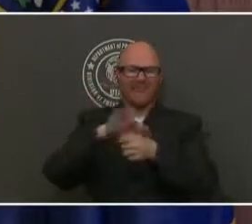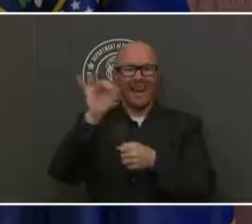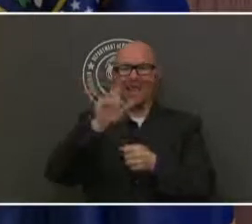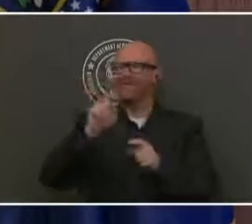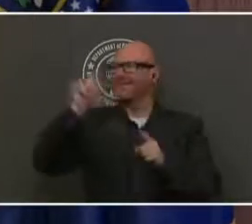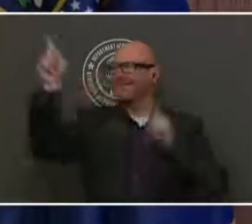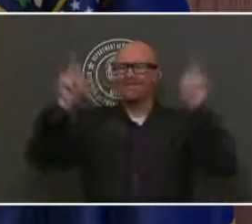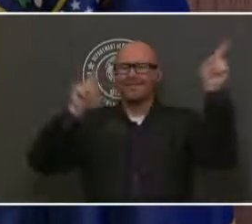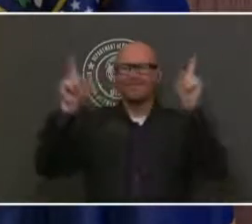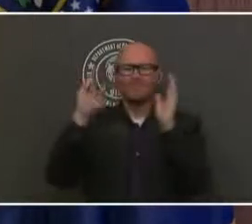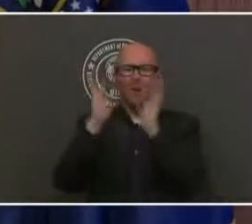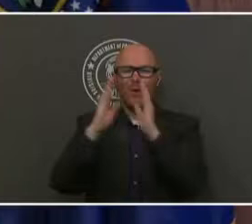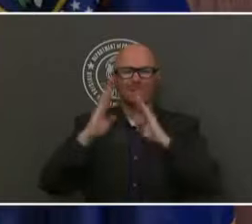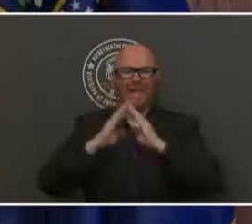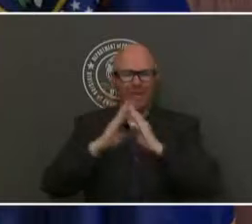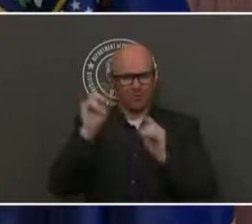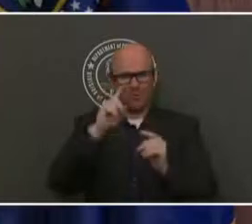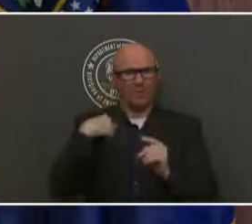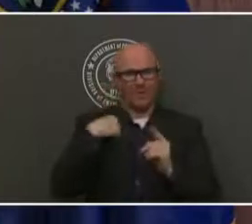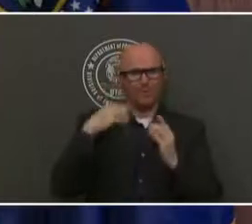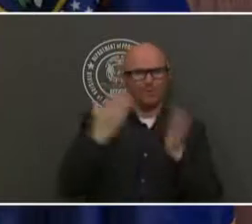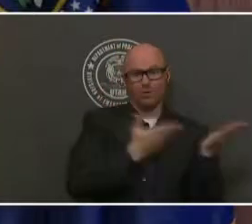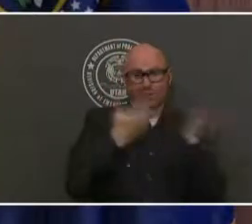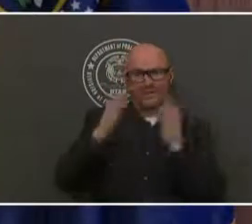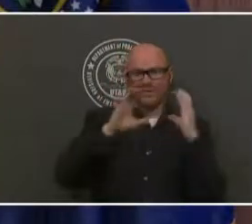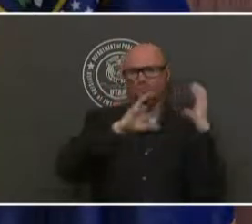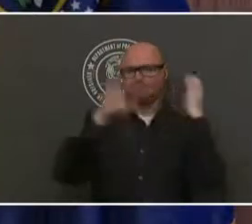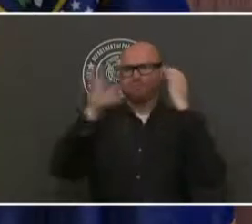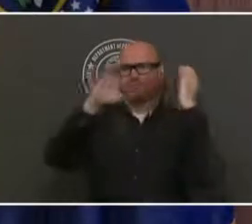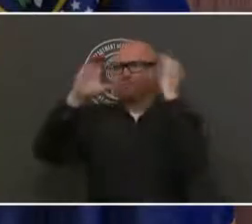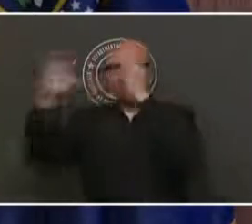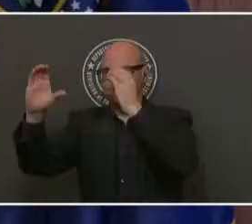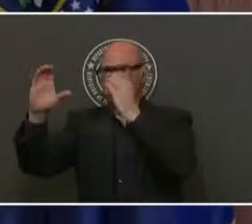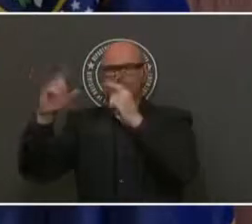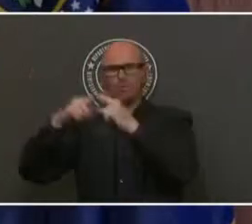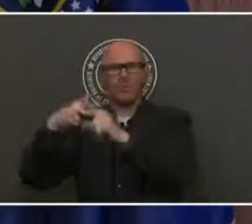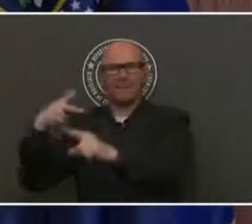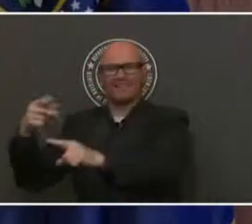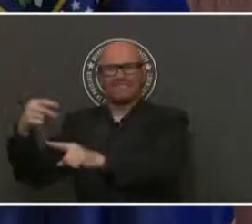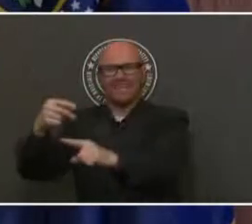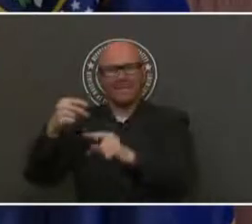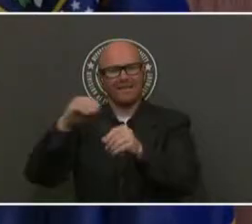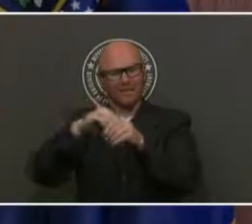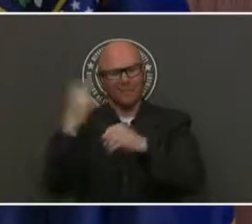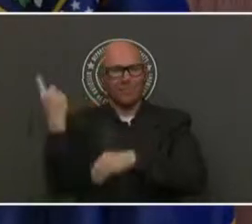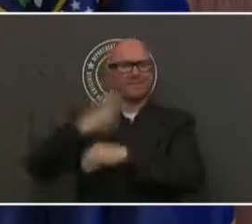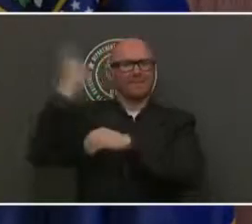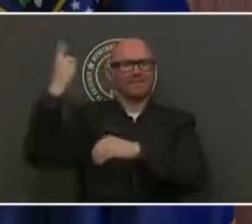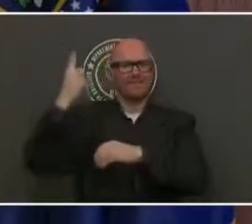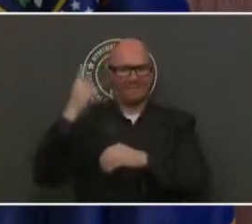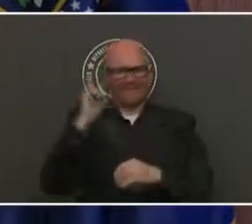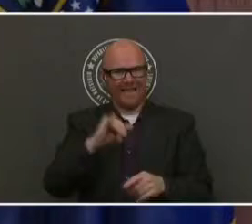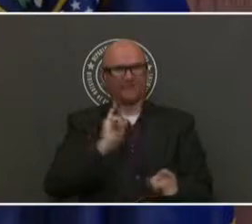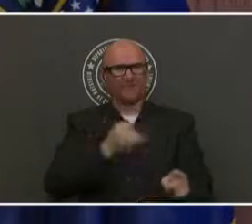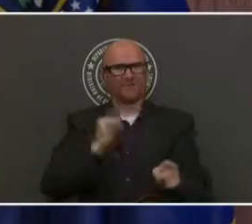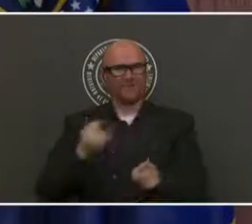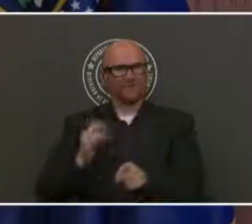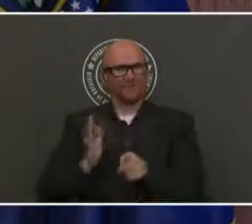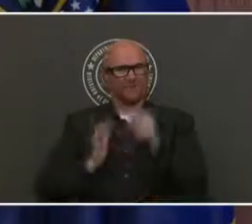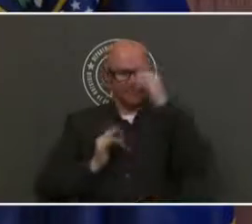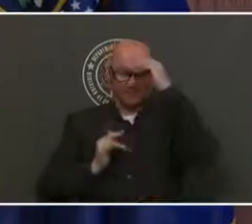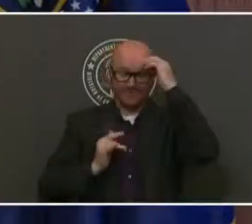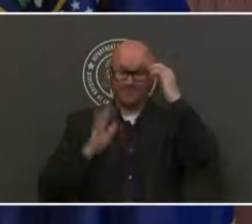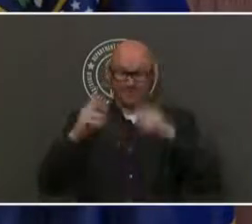communities, and I include in there rural Utah. Where we've been really successful is taking these clinics